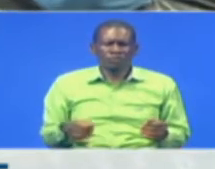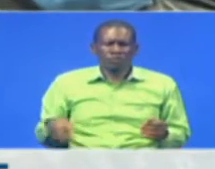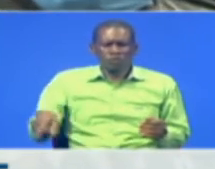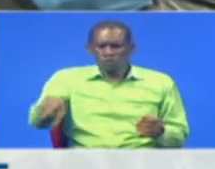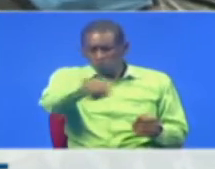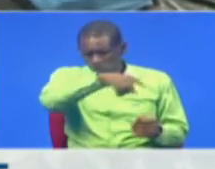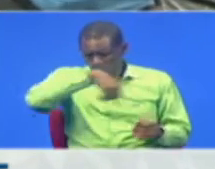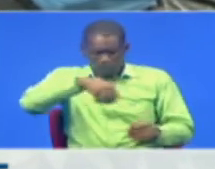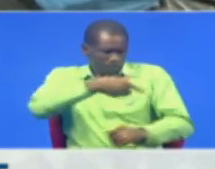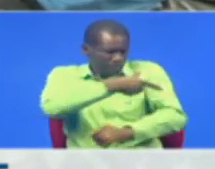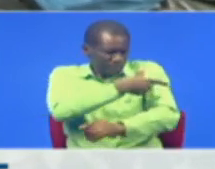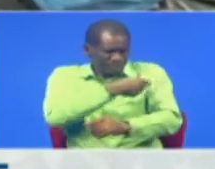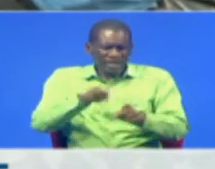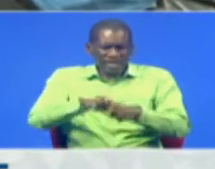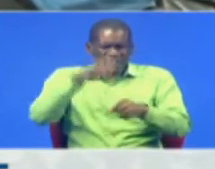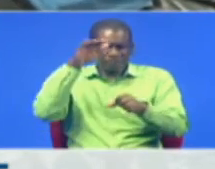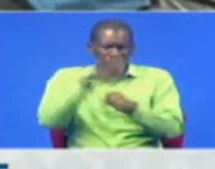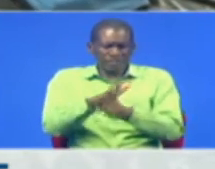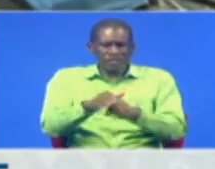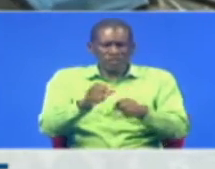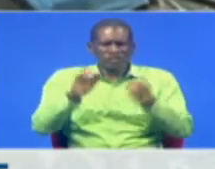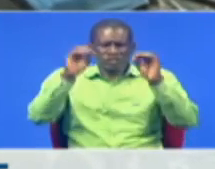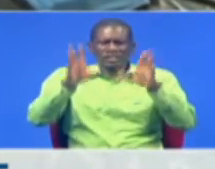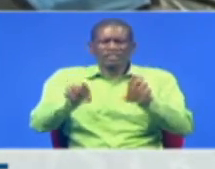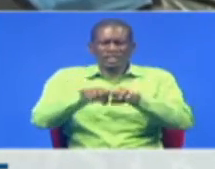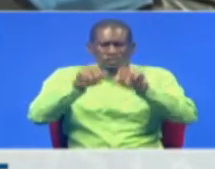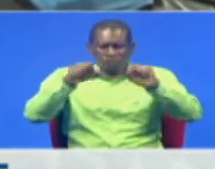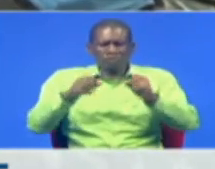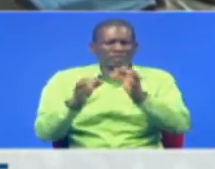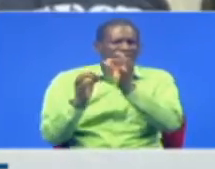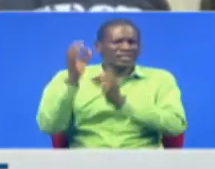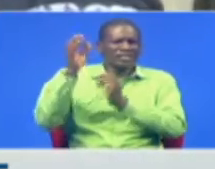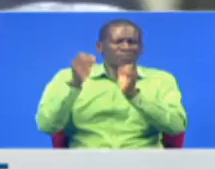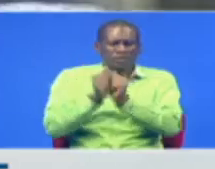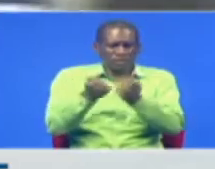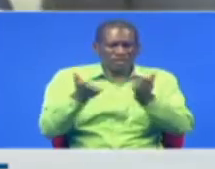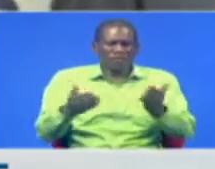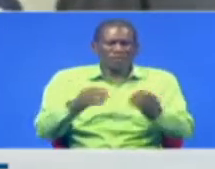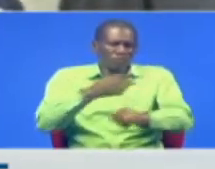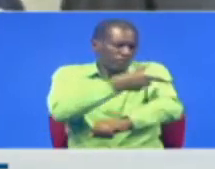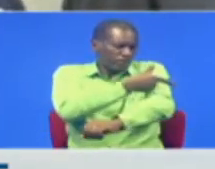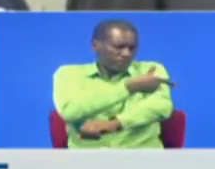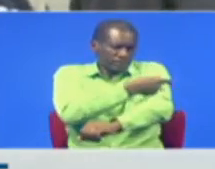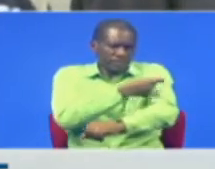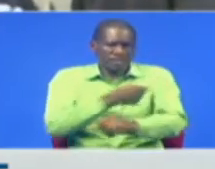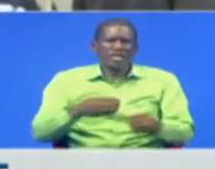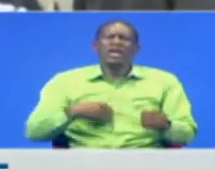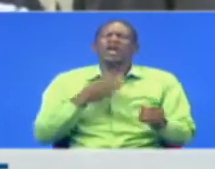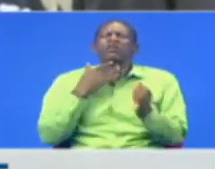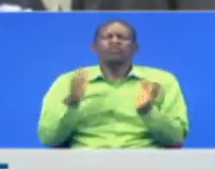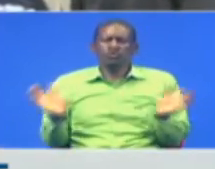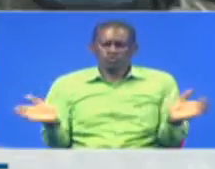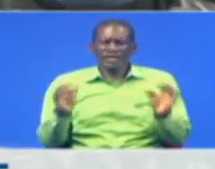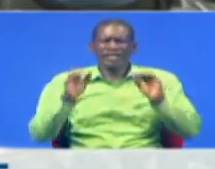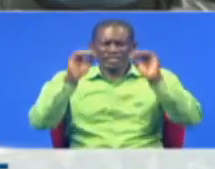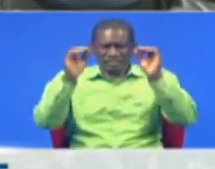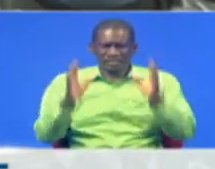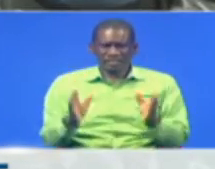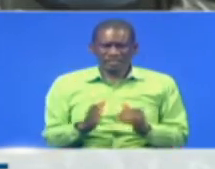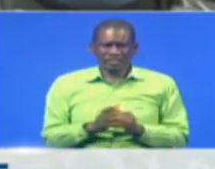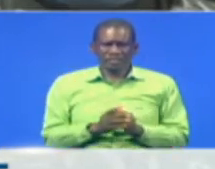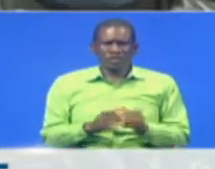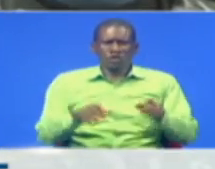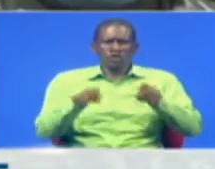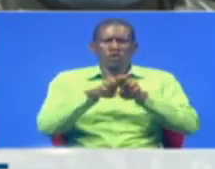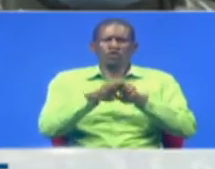vaccinate as many of those that is possible, depending on the availability of the vaccines. I want to encourage teachers and also